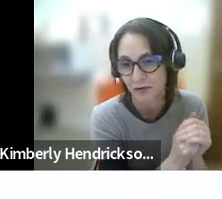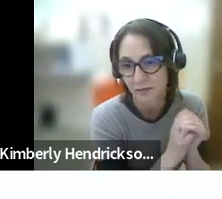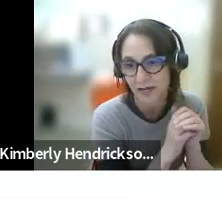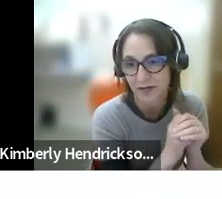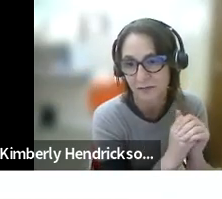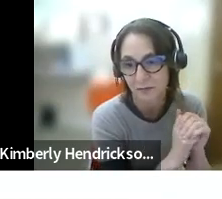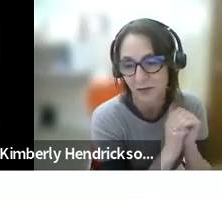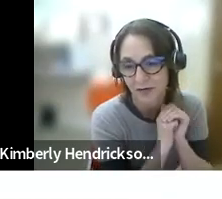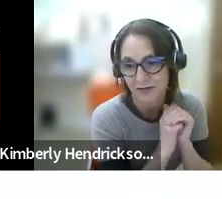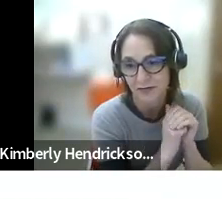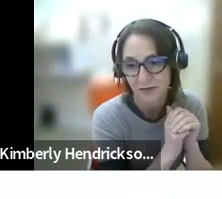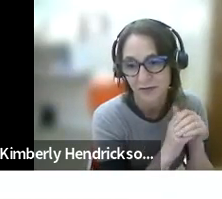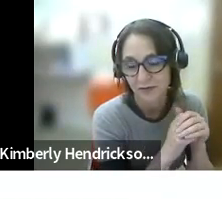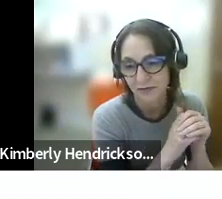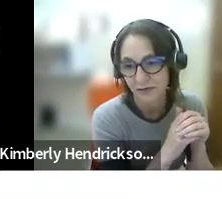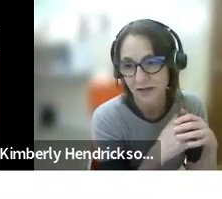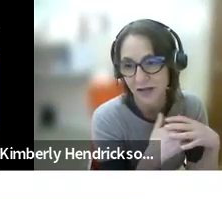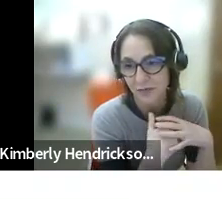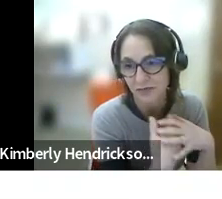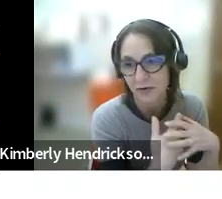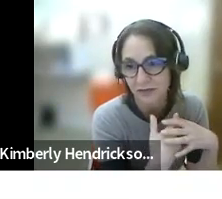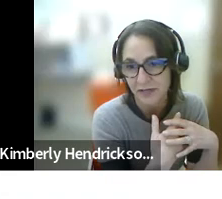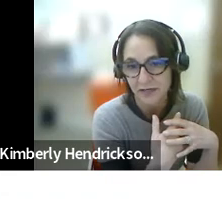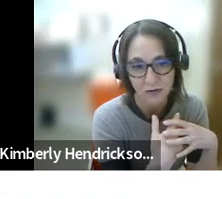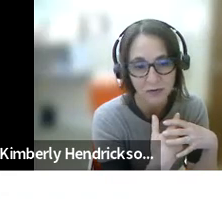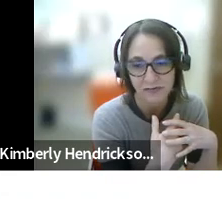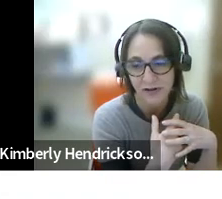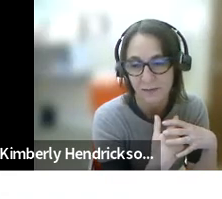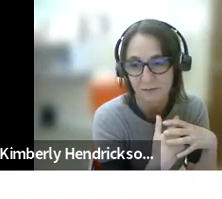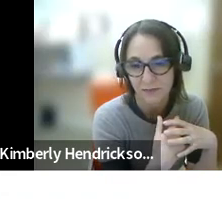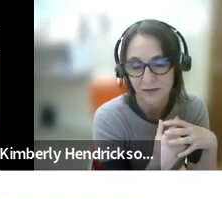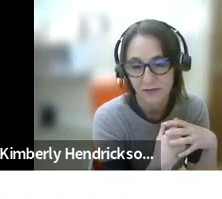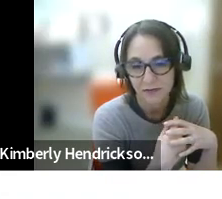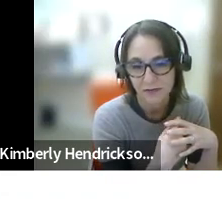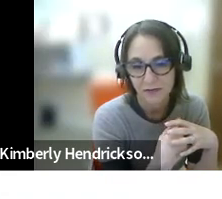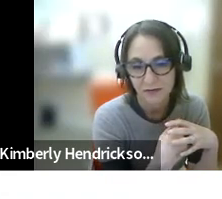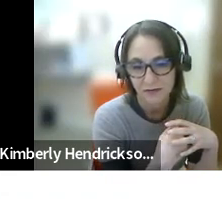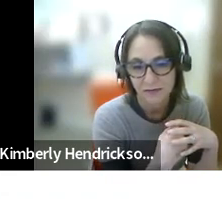piece of paper about how many people are on a team. So I would strongly encourage an